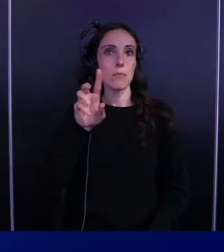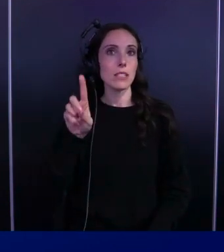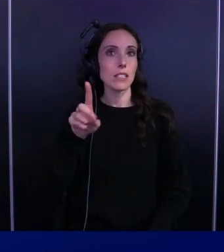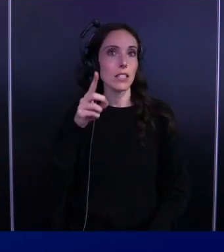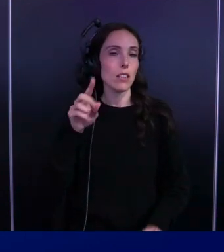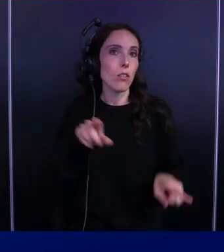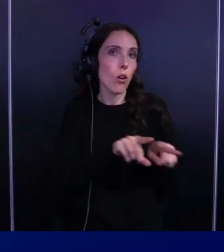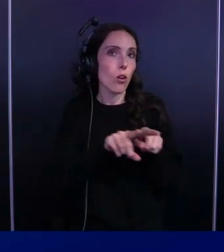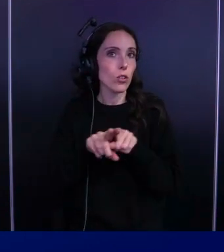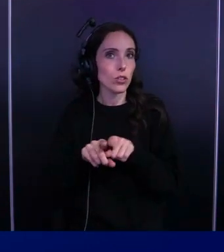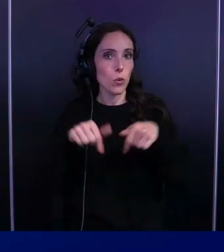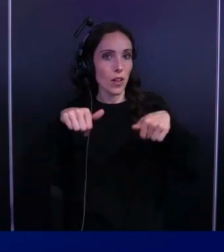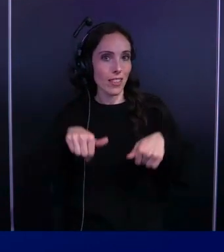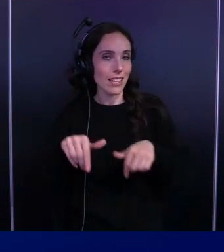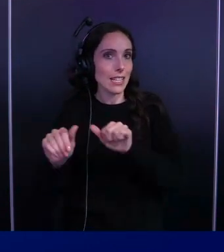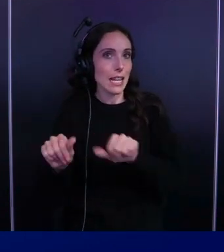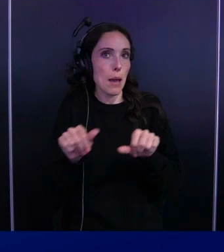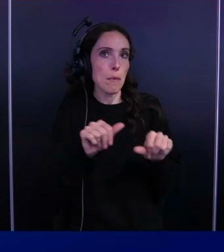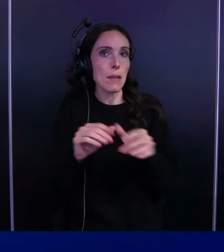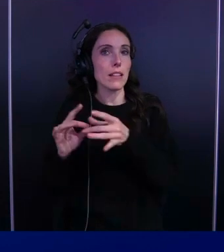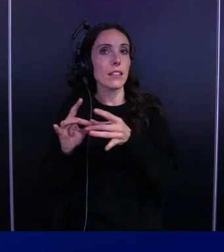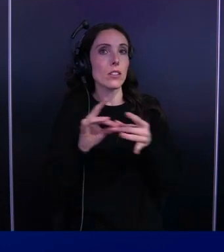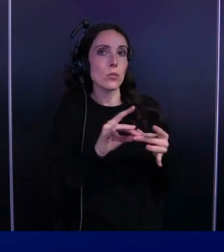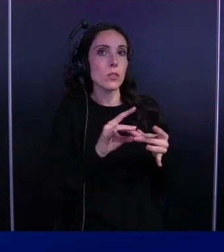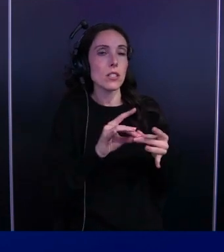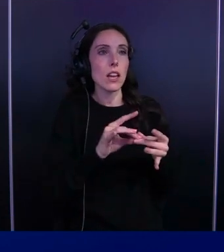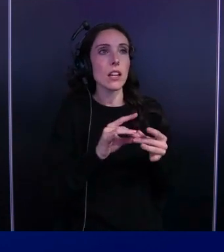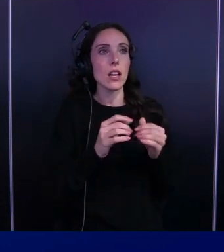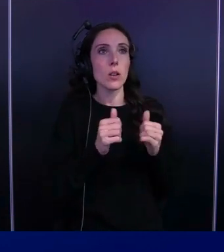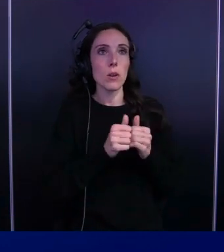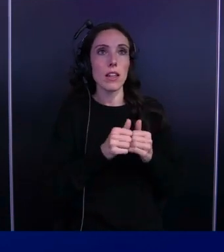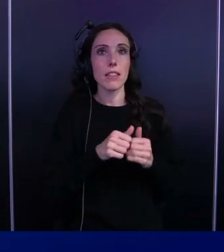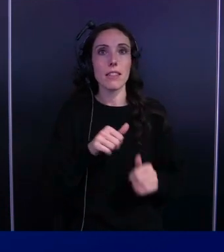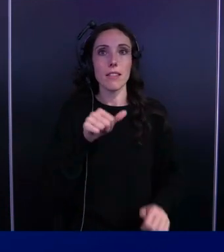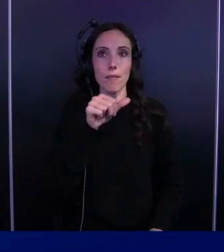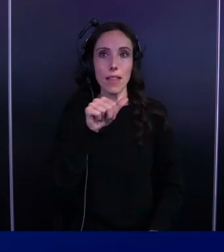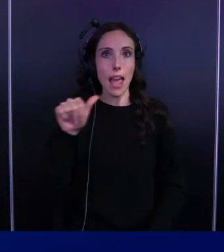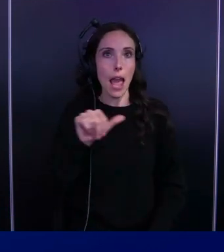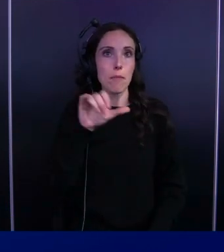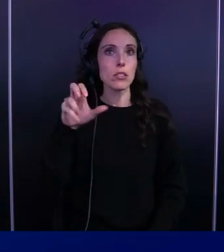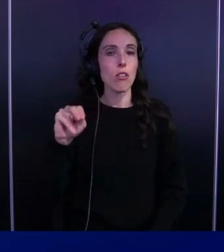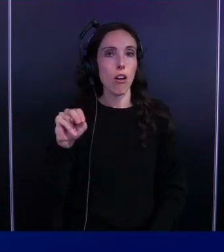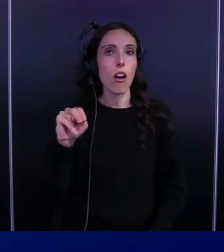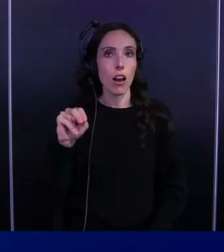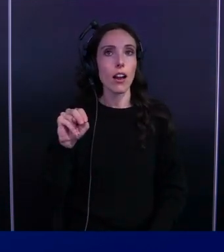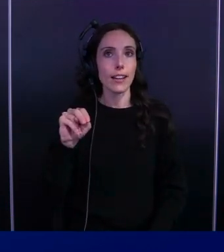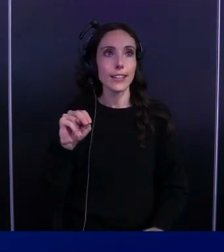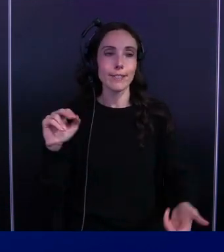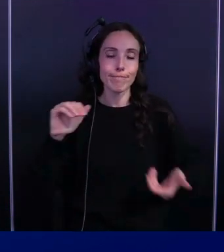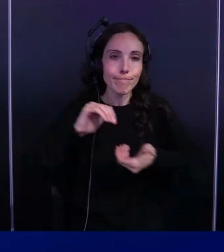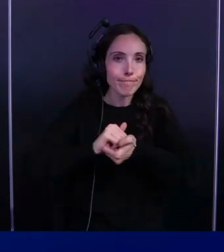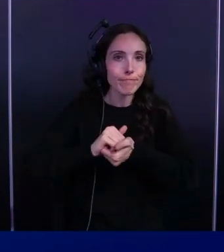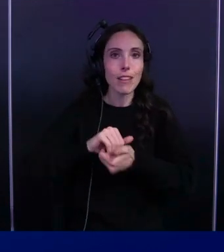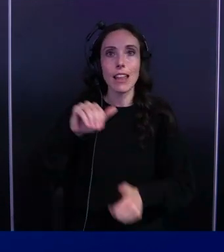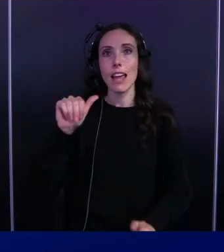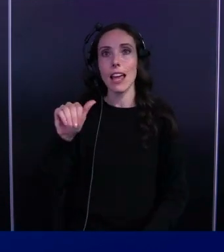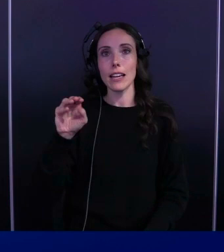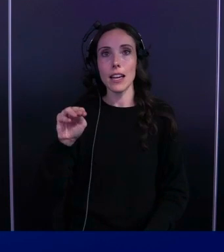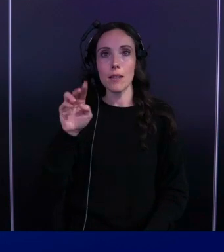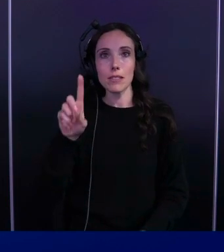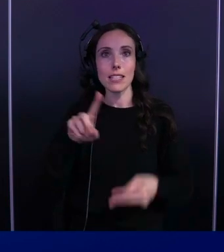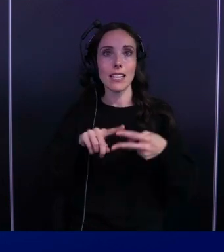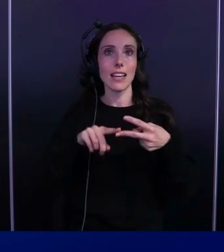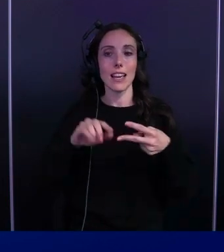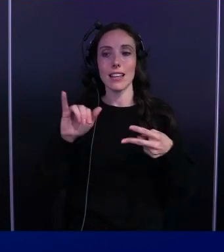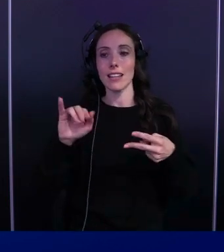there, this is capability obviously associated with them. Amazon has worked closely with AMD. We've also worked closely with